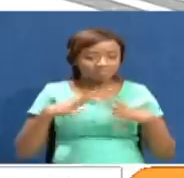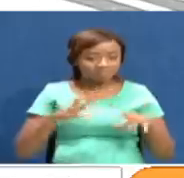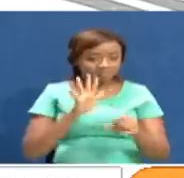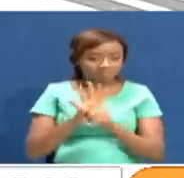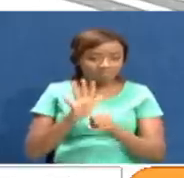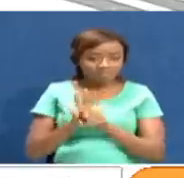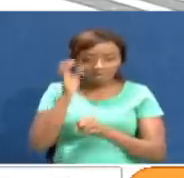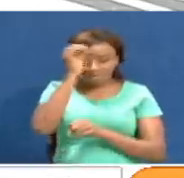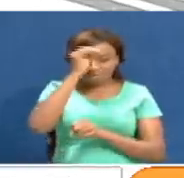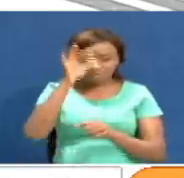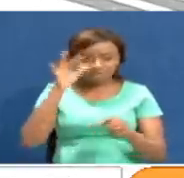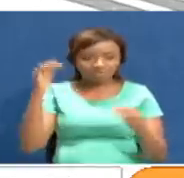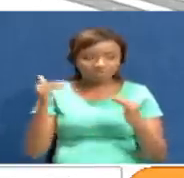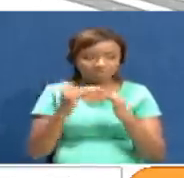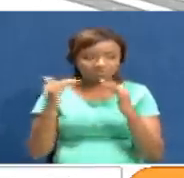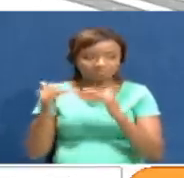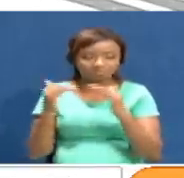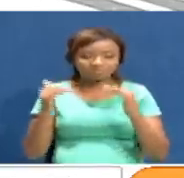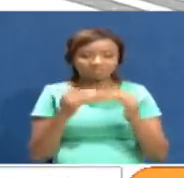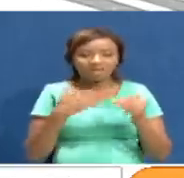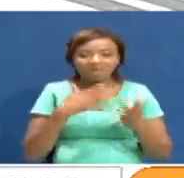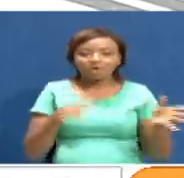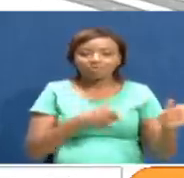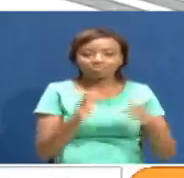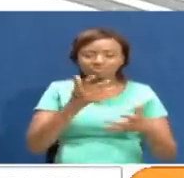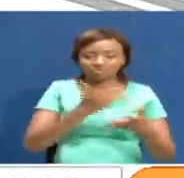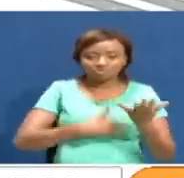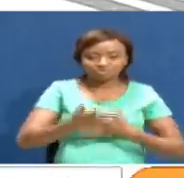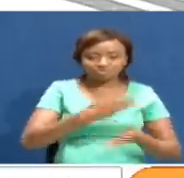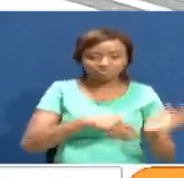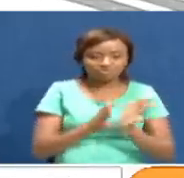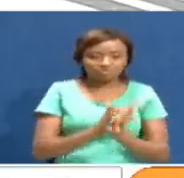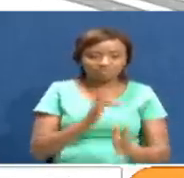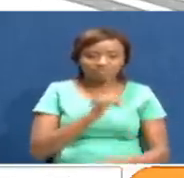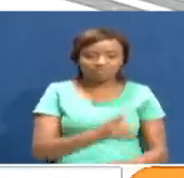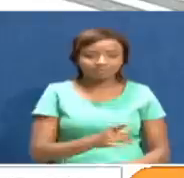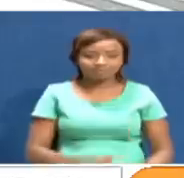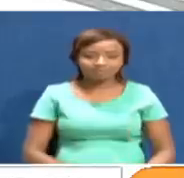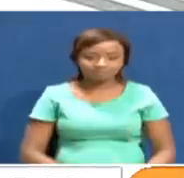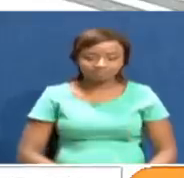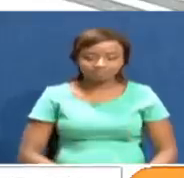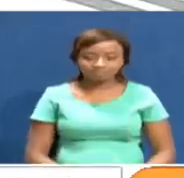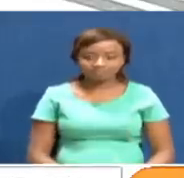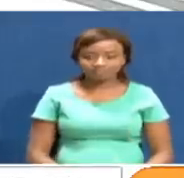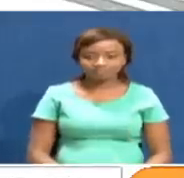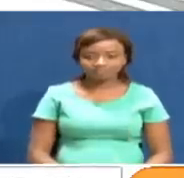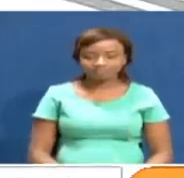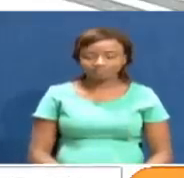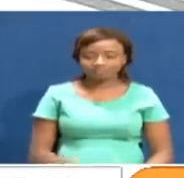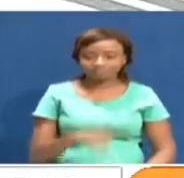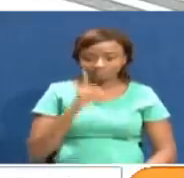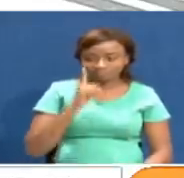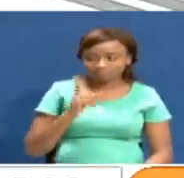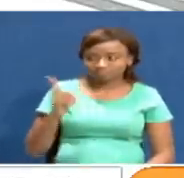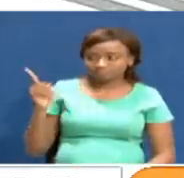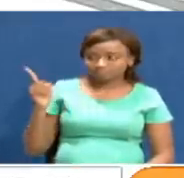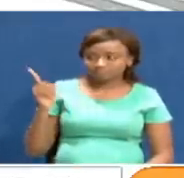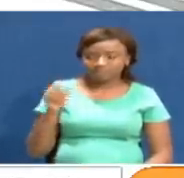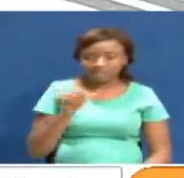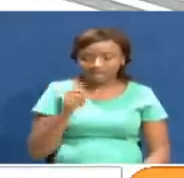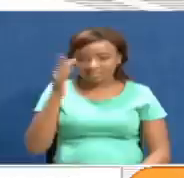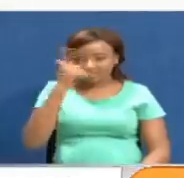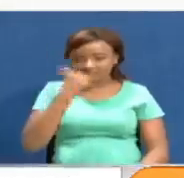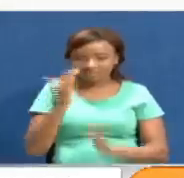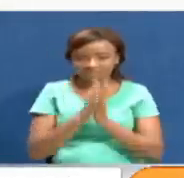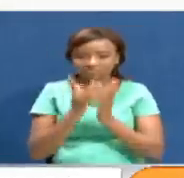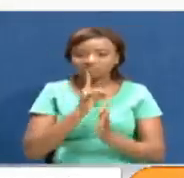it. Yeah, a chance to engage with you. True. All right, Facebook. This is Einstein Shah